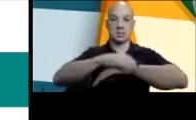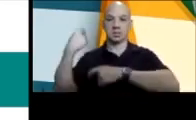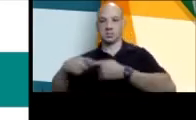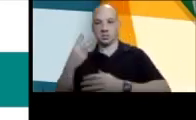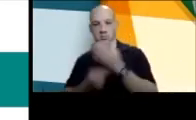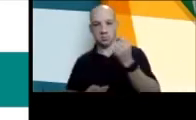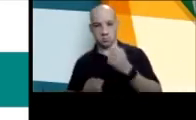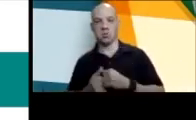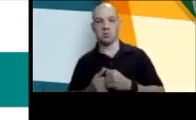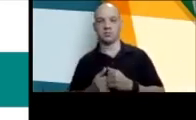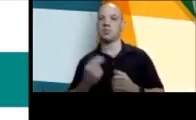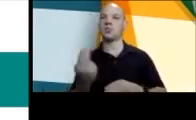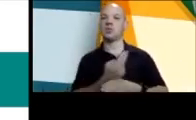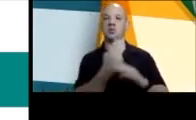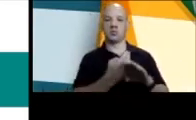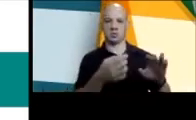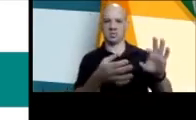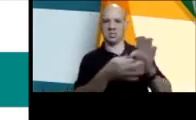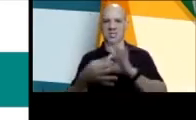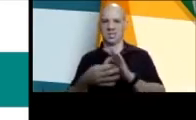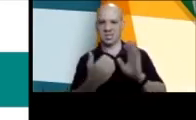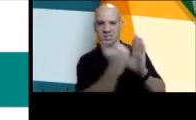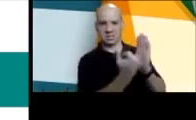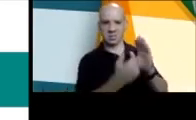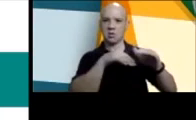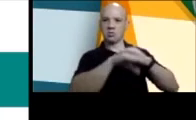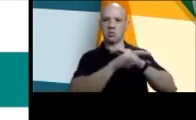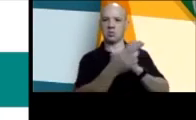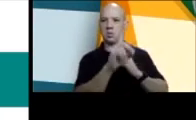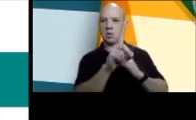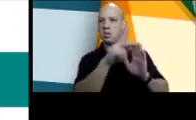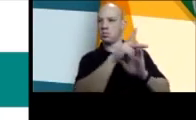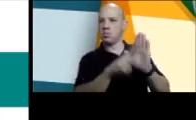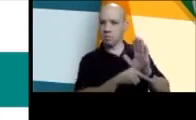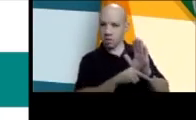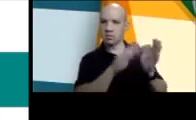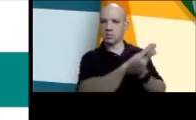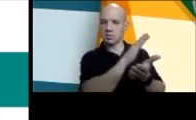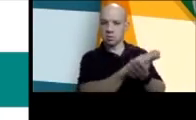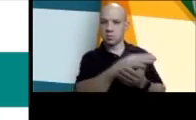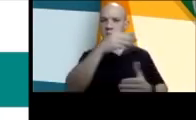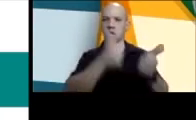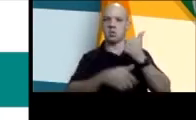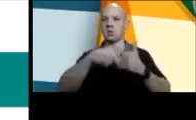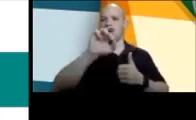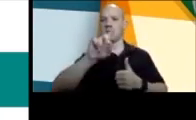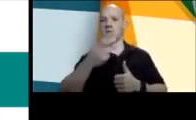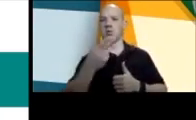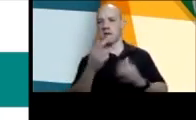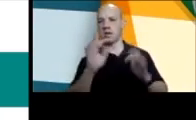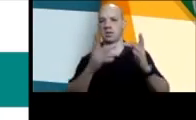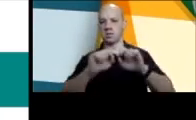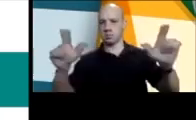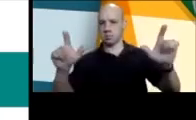Please use the links in the slide to access the policy documents on the PRDOH website and click on the